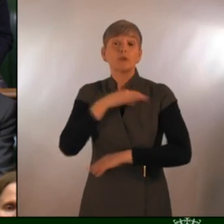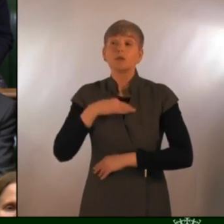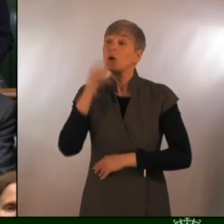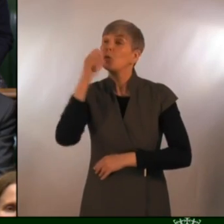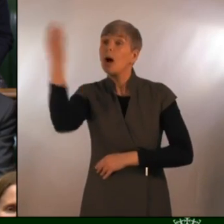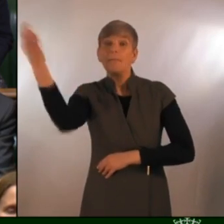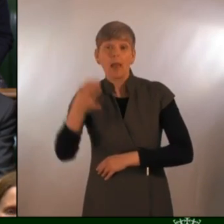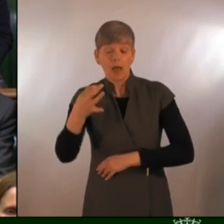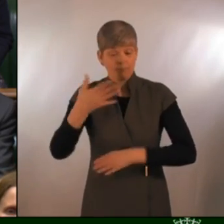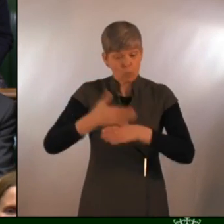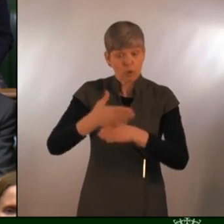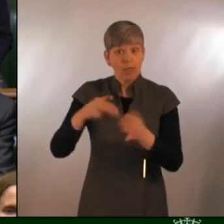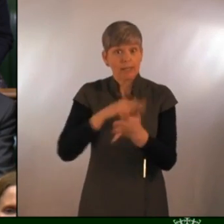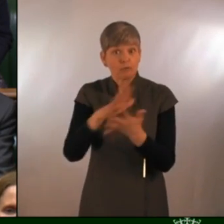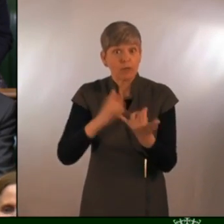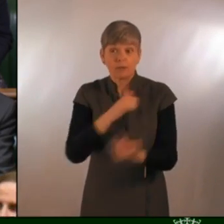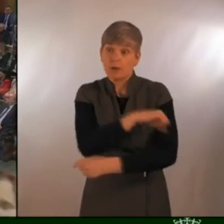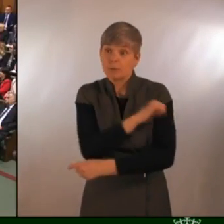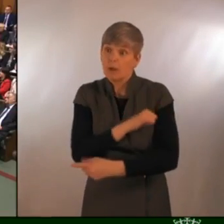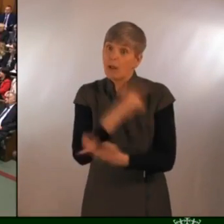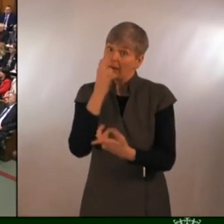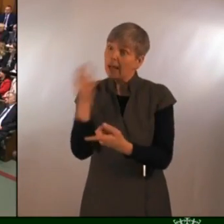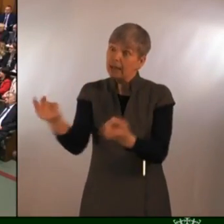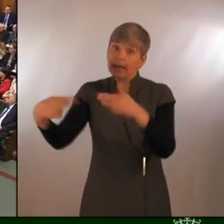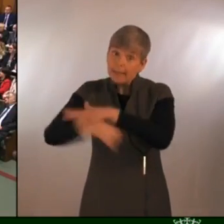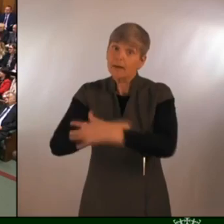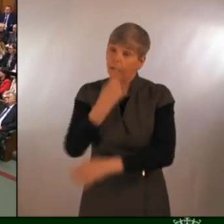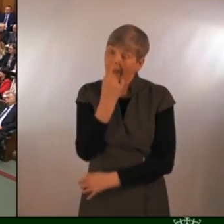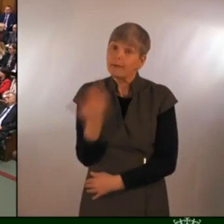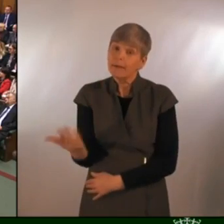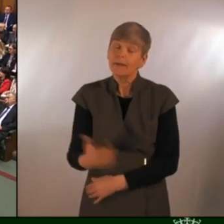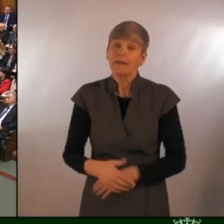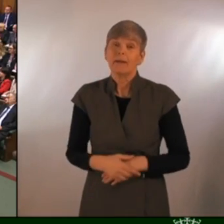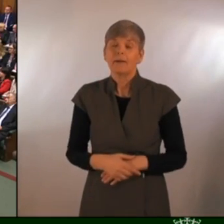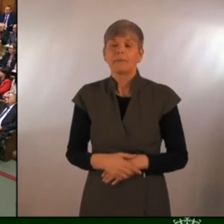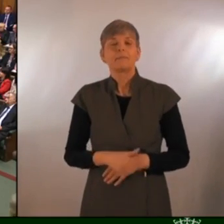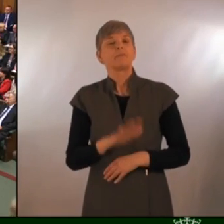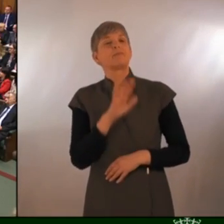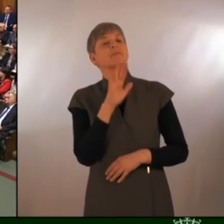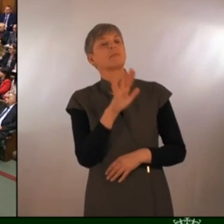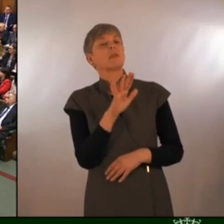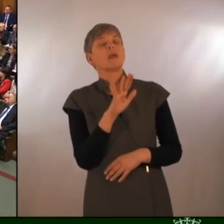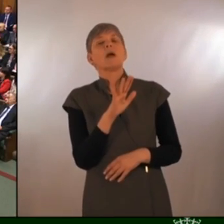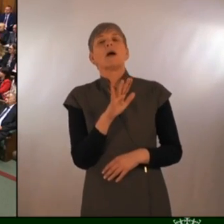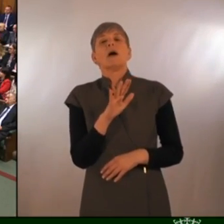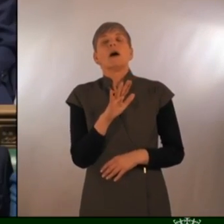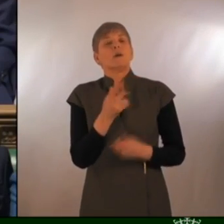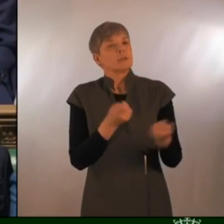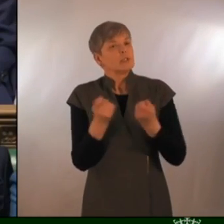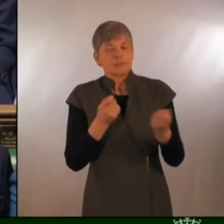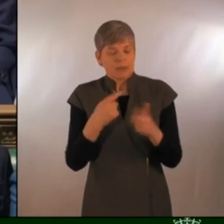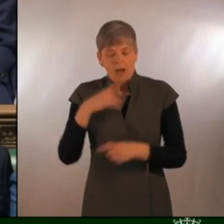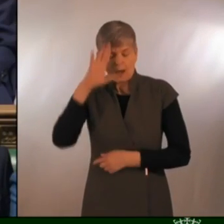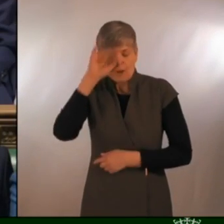NHS visas to work in all of our hospitals? Prime Minister. Yes, Mr Speaker, I can't remember whether I said this to her last time, but that's why